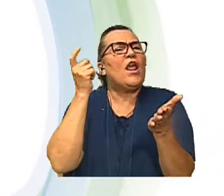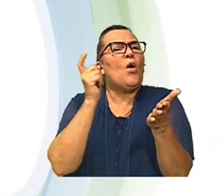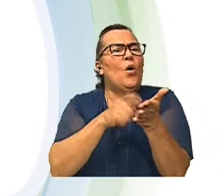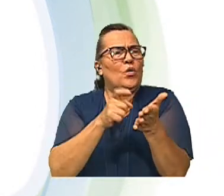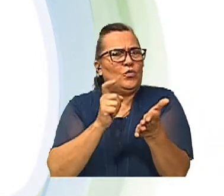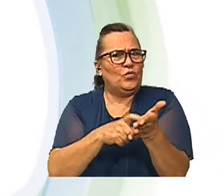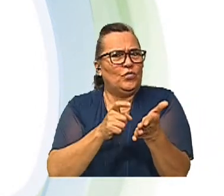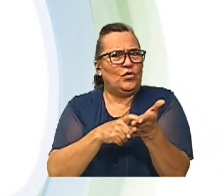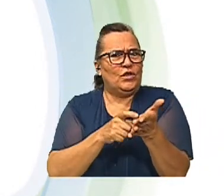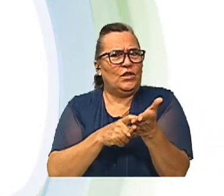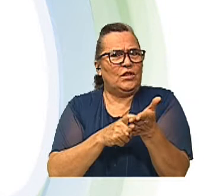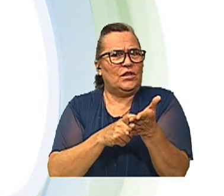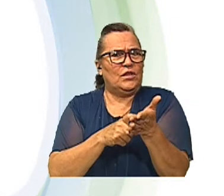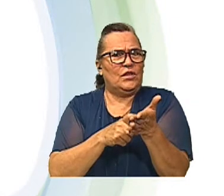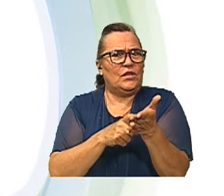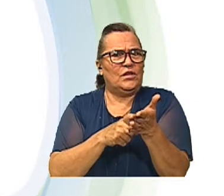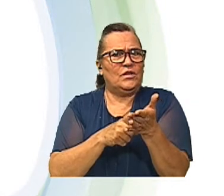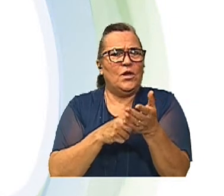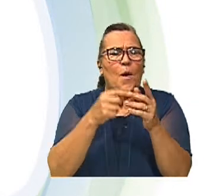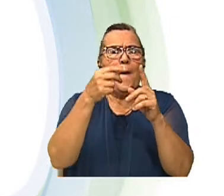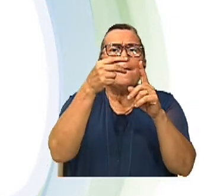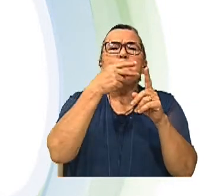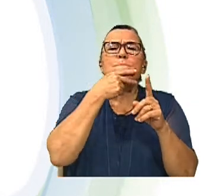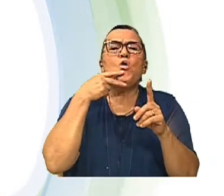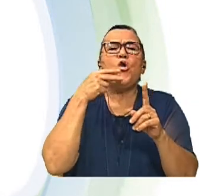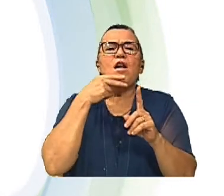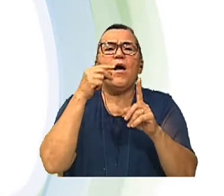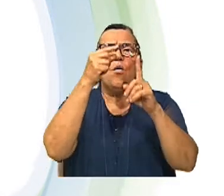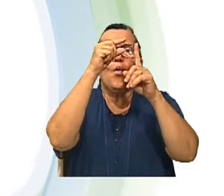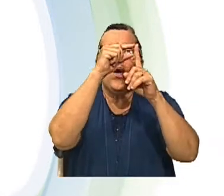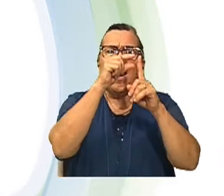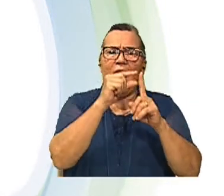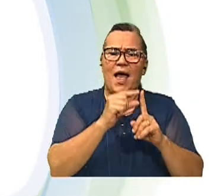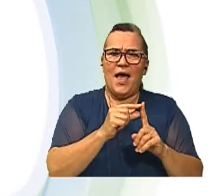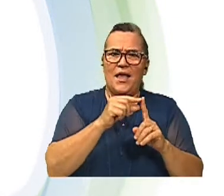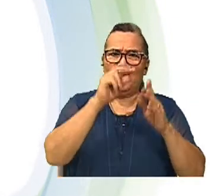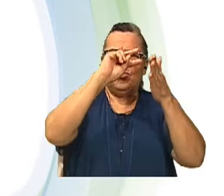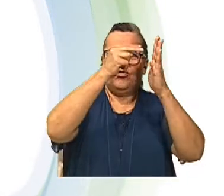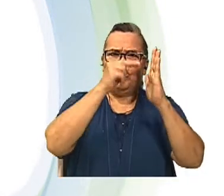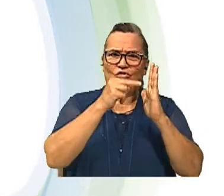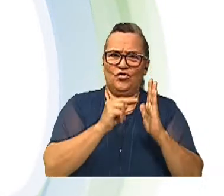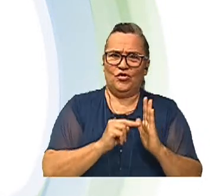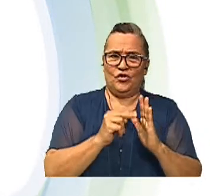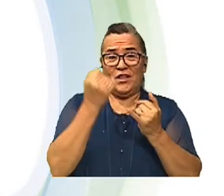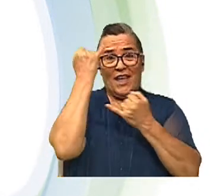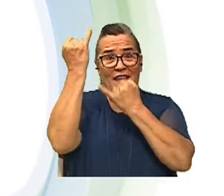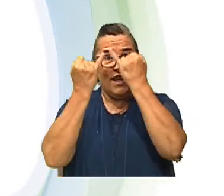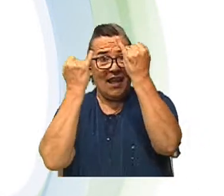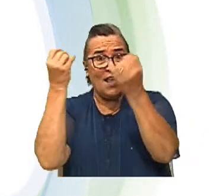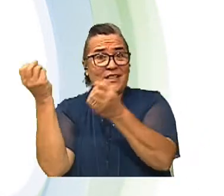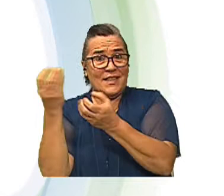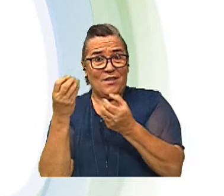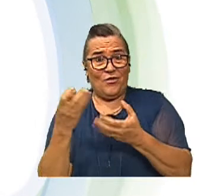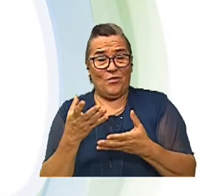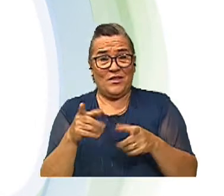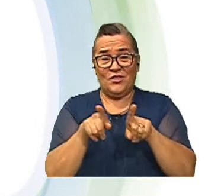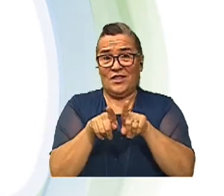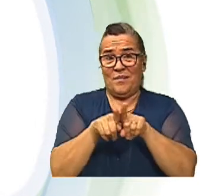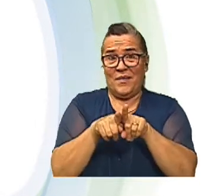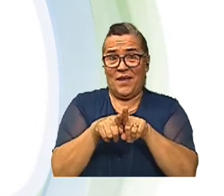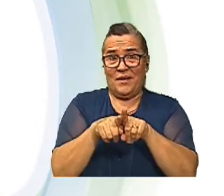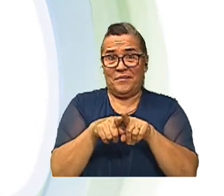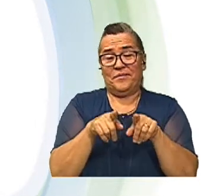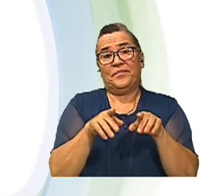recognize isolated vocabulary terms, main ideas and information,